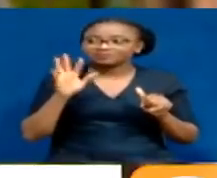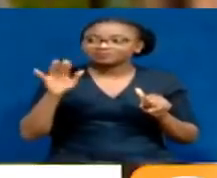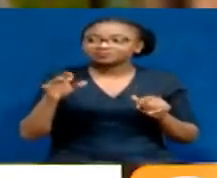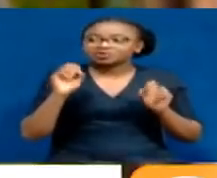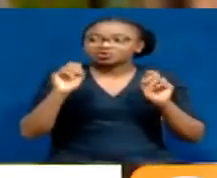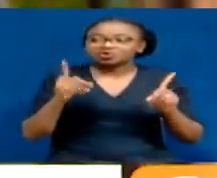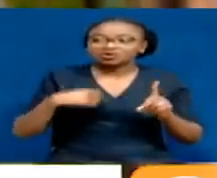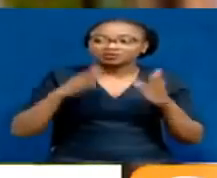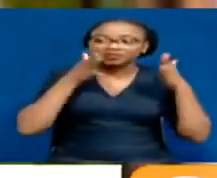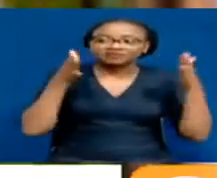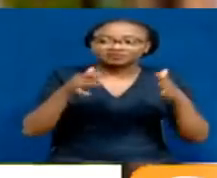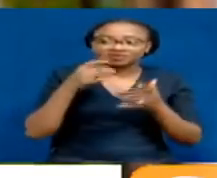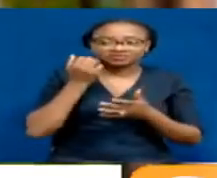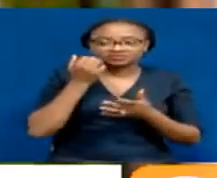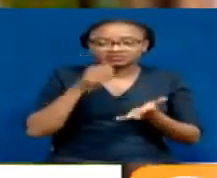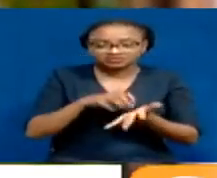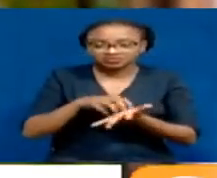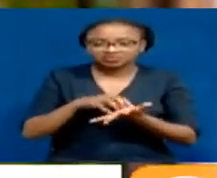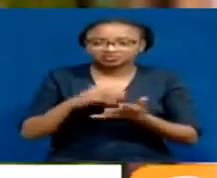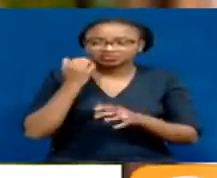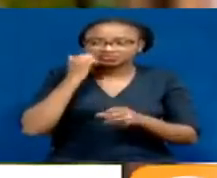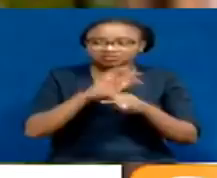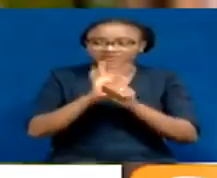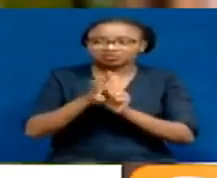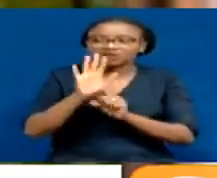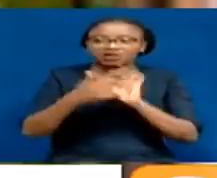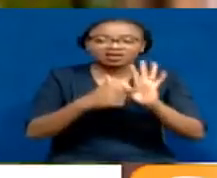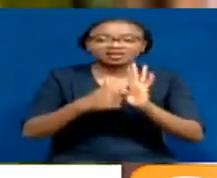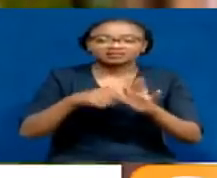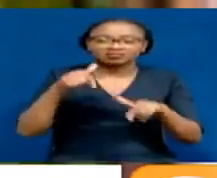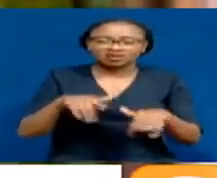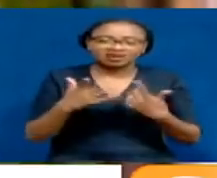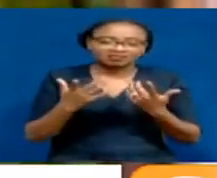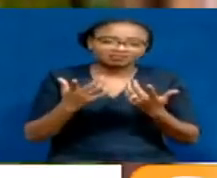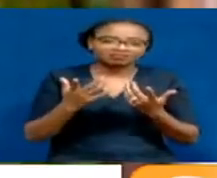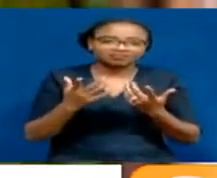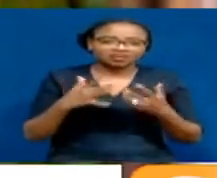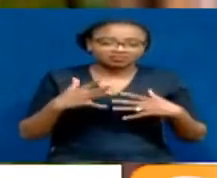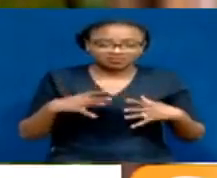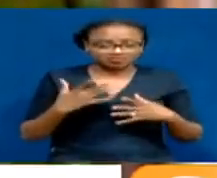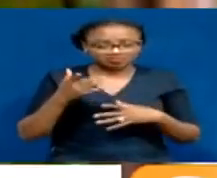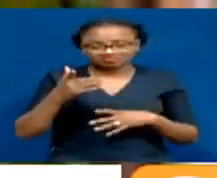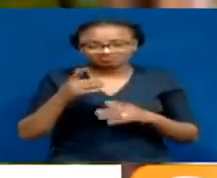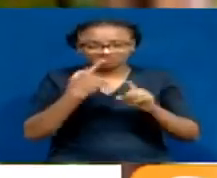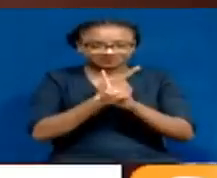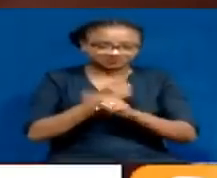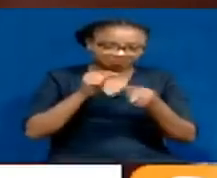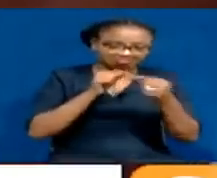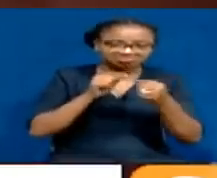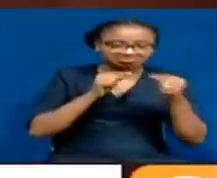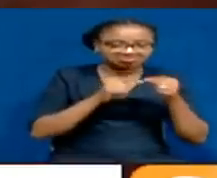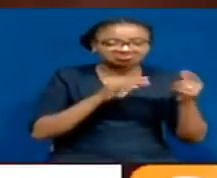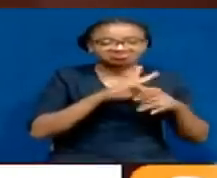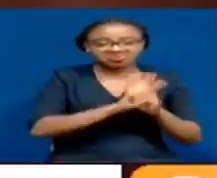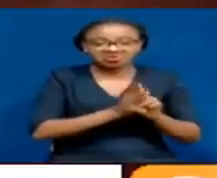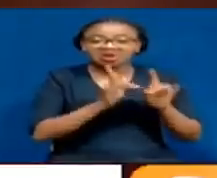on COVID-19. And when you look at countries that took a very serious stance against it, whether beyond the African continent, India, etc.,